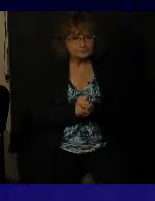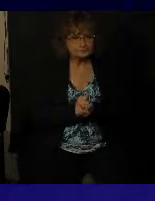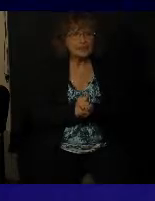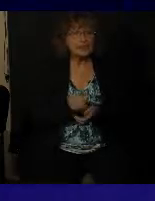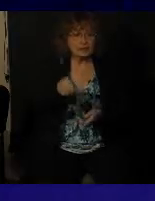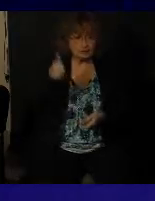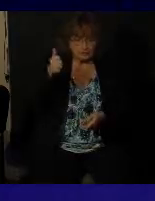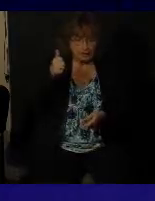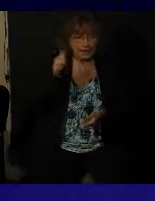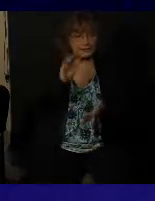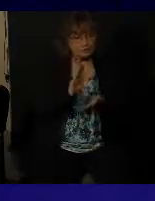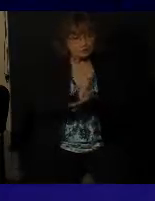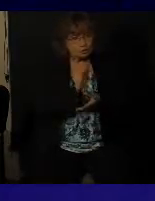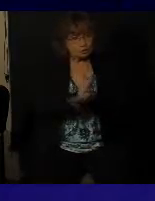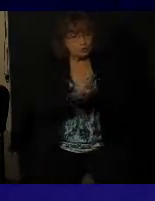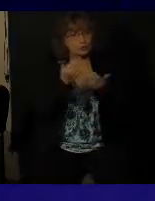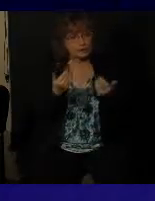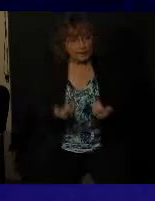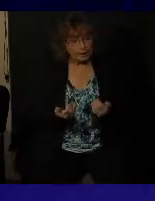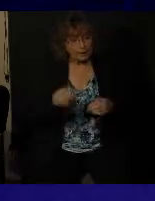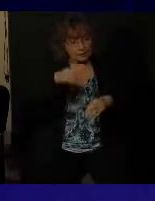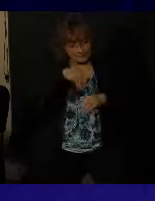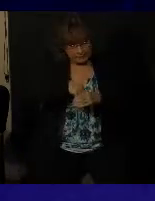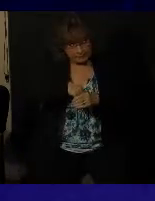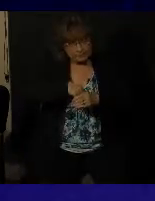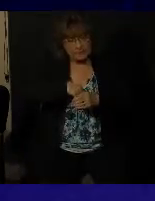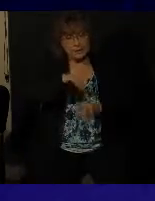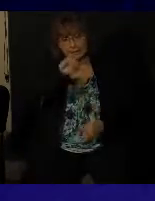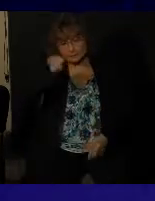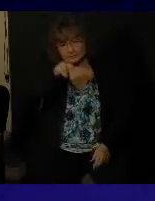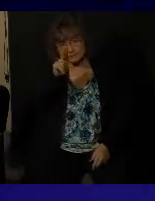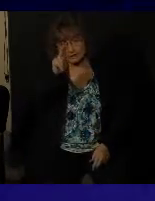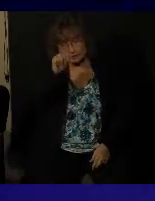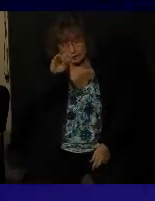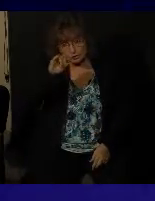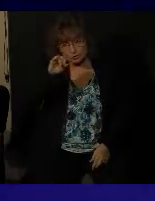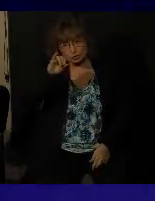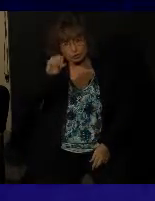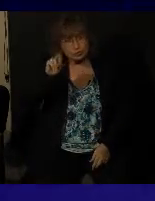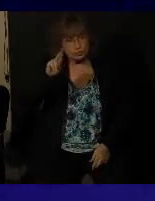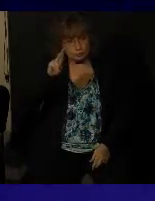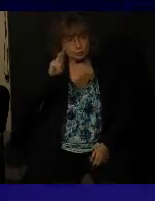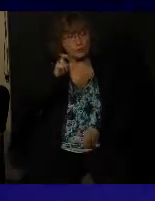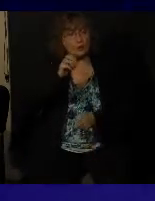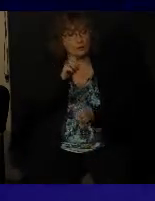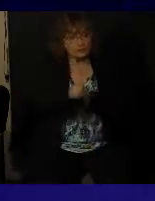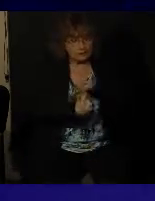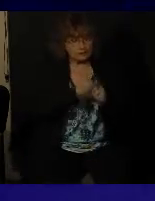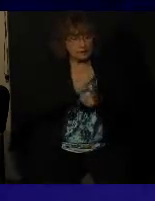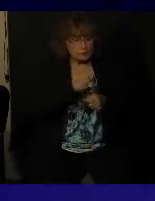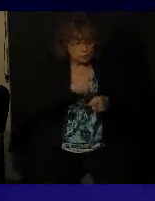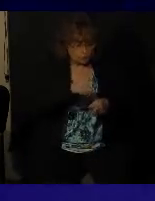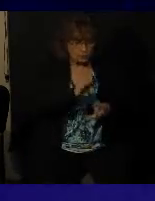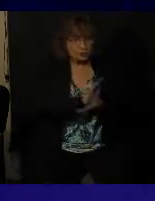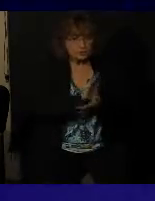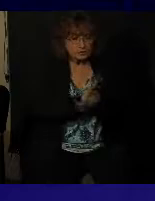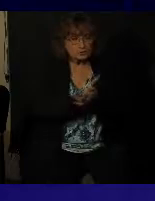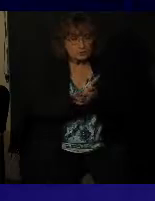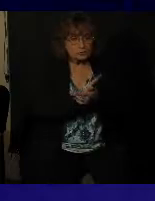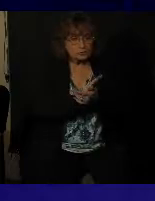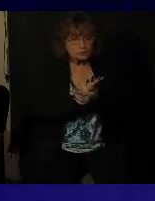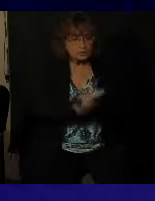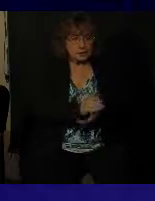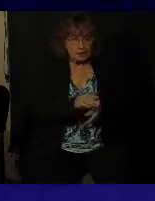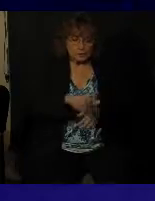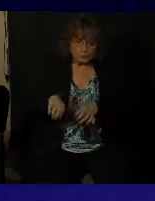school and junior year, and it's going very well so far. Going to school and getting all my